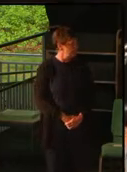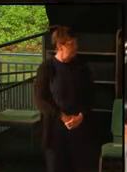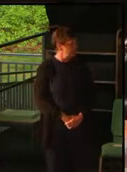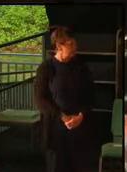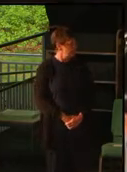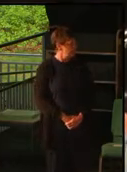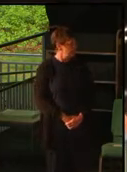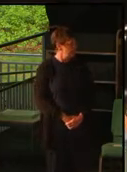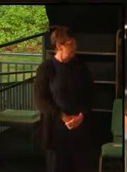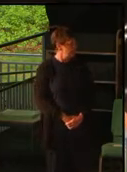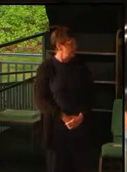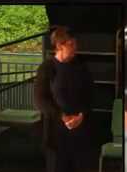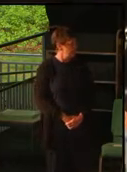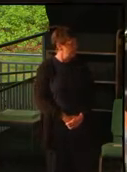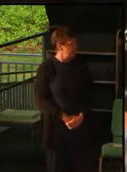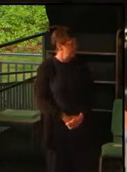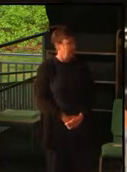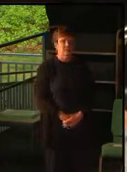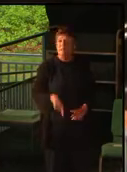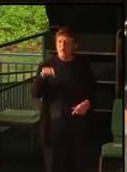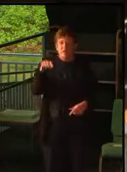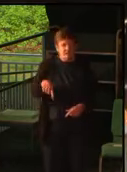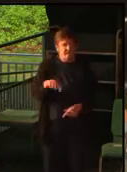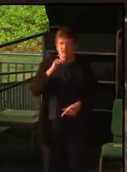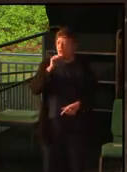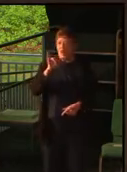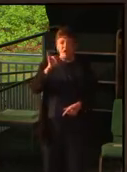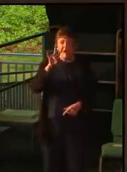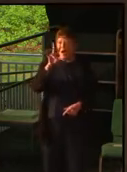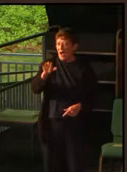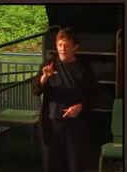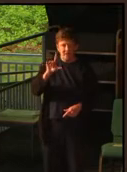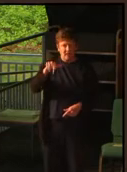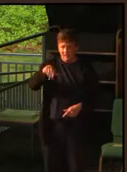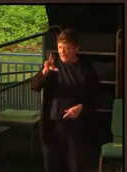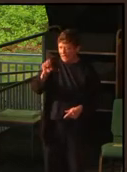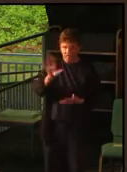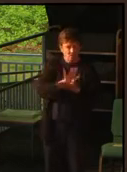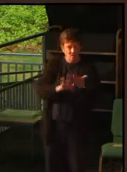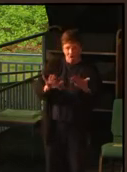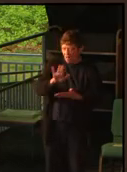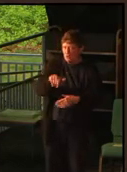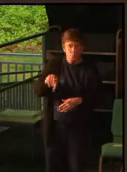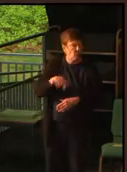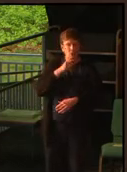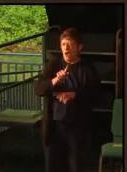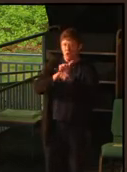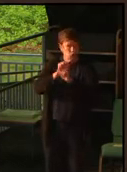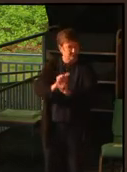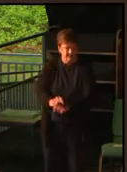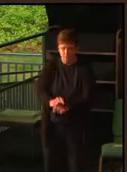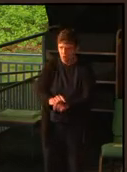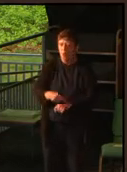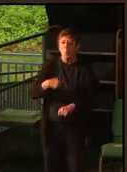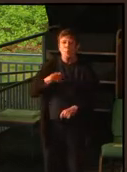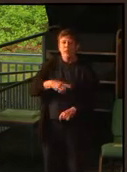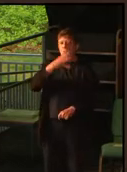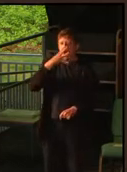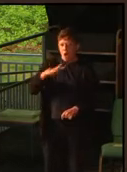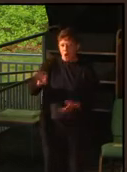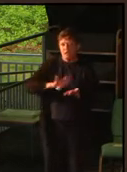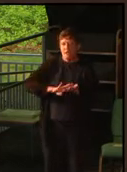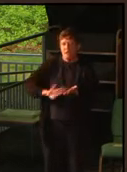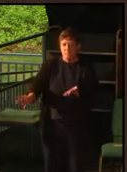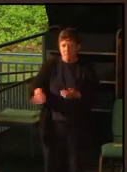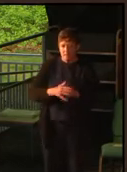This is not the Ivy League. We are not traditionally privileged. We are dismissed. We are